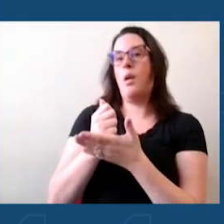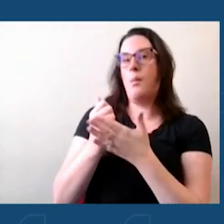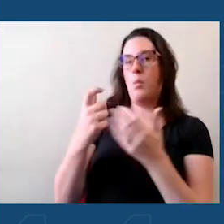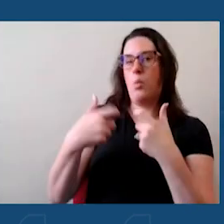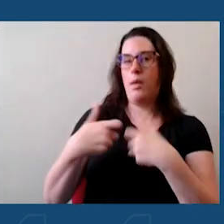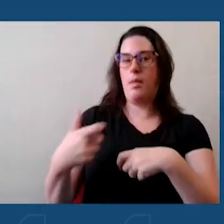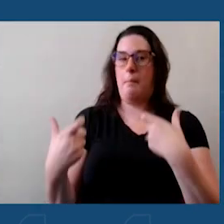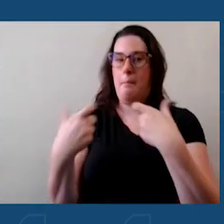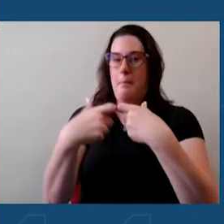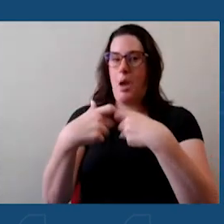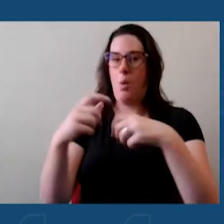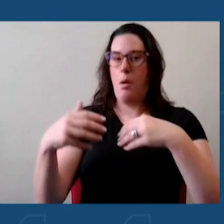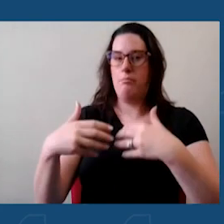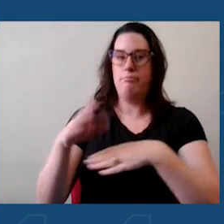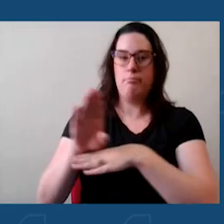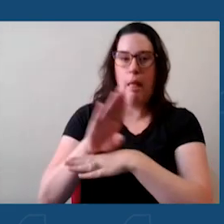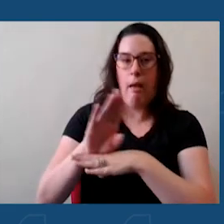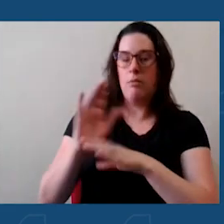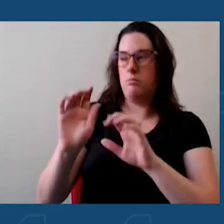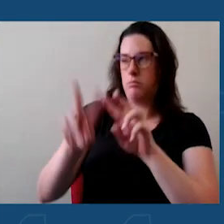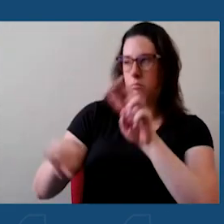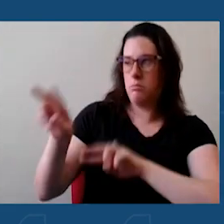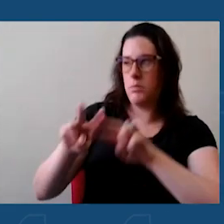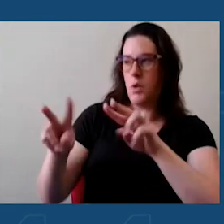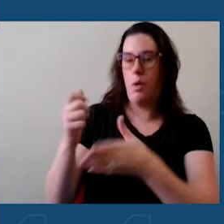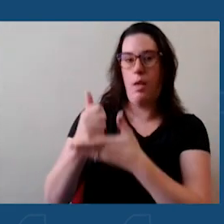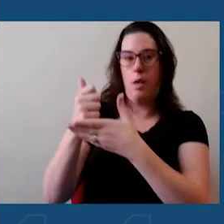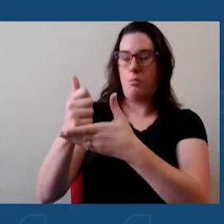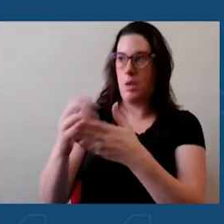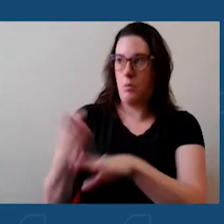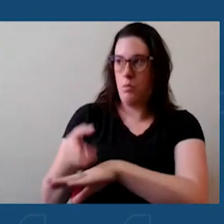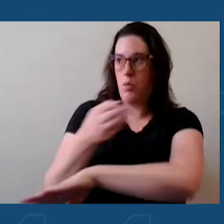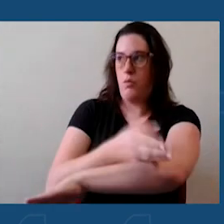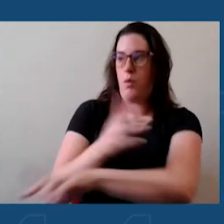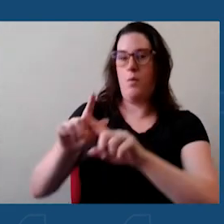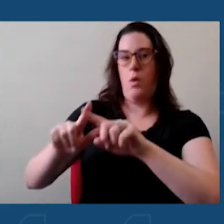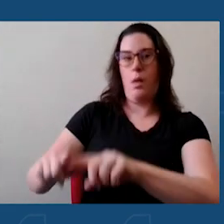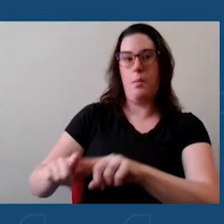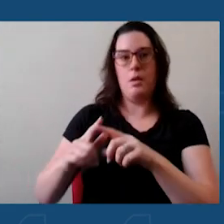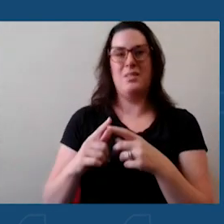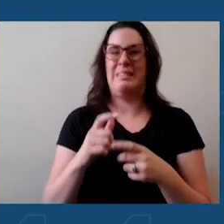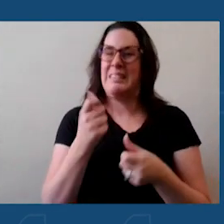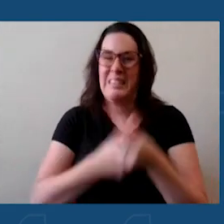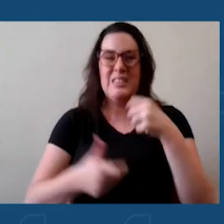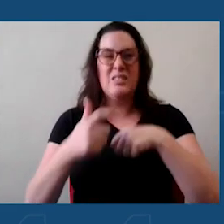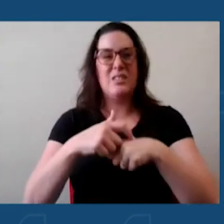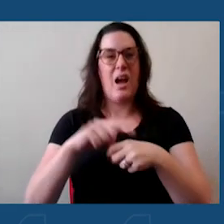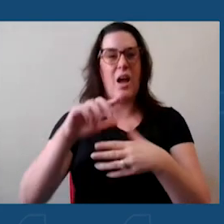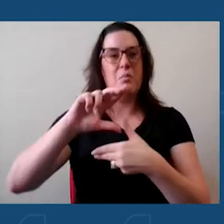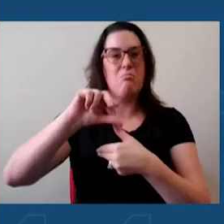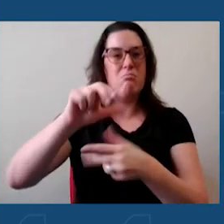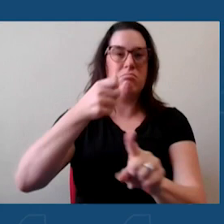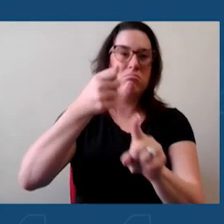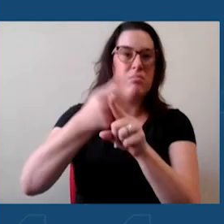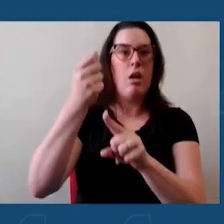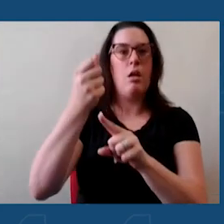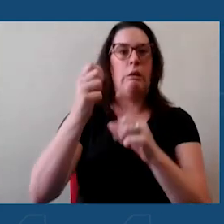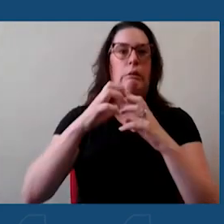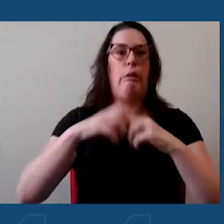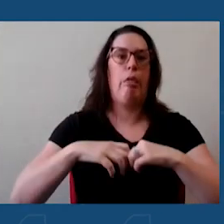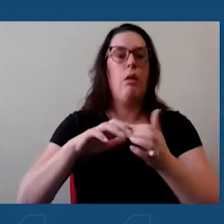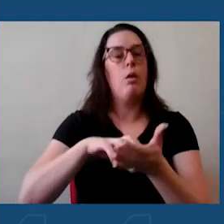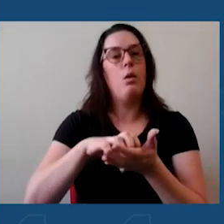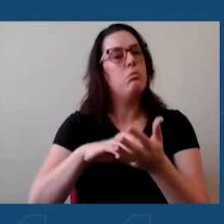them in person to help improve the reliability so they're not always so vulnerable every time a storm hits, where we can establish microgrids and other ways